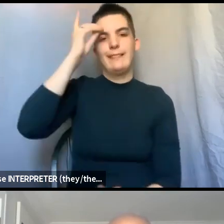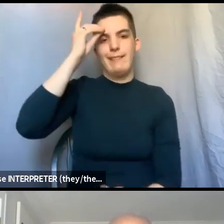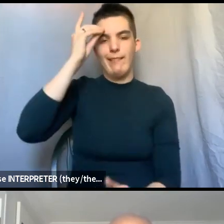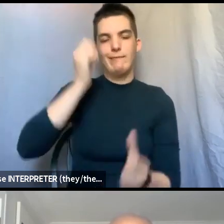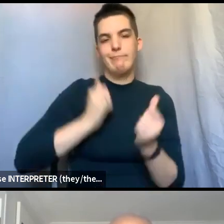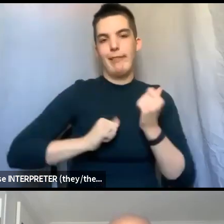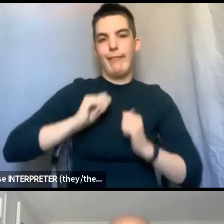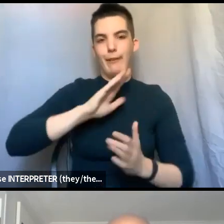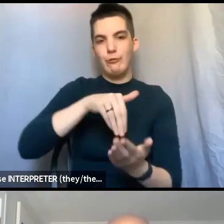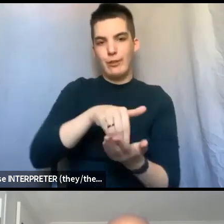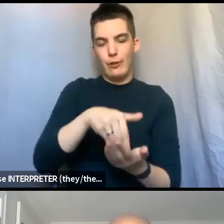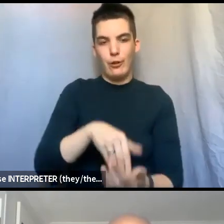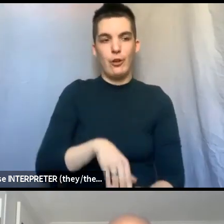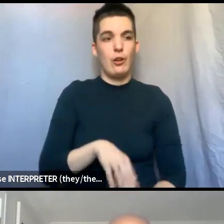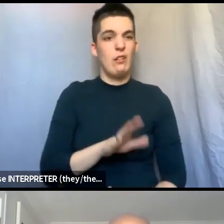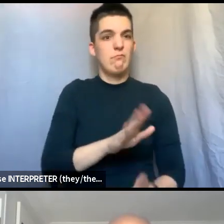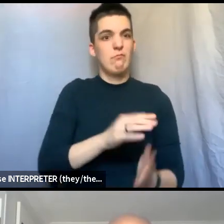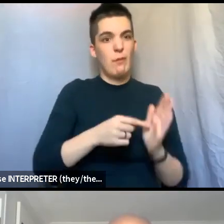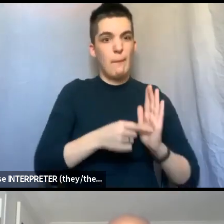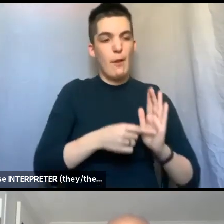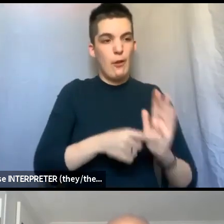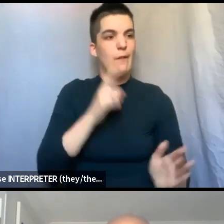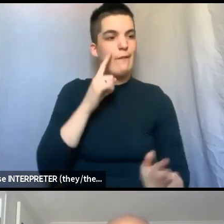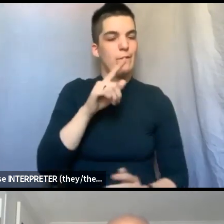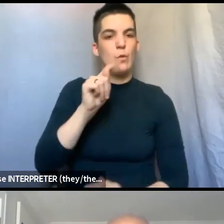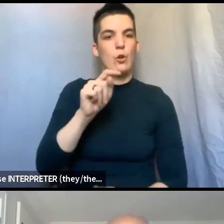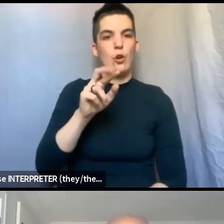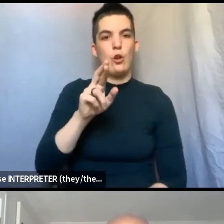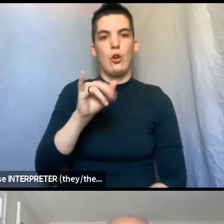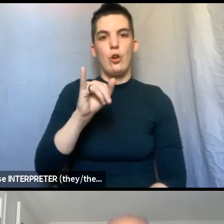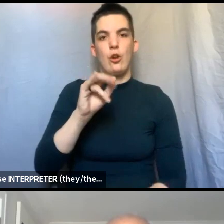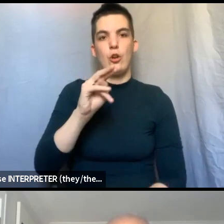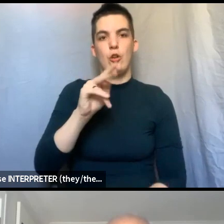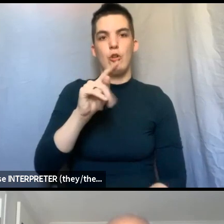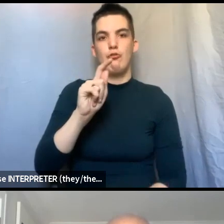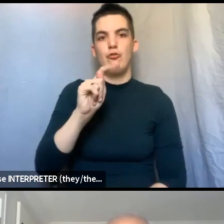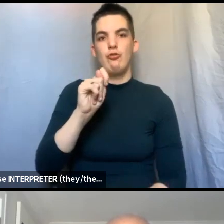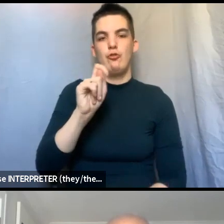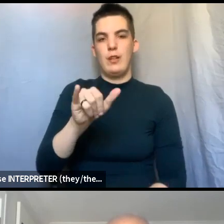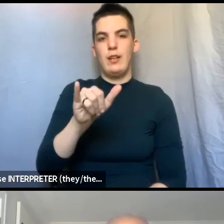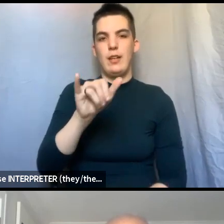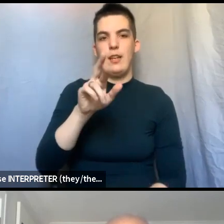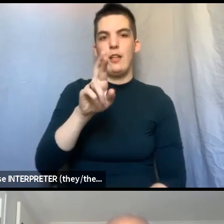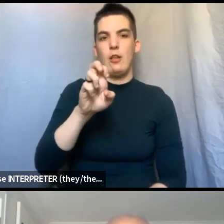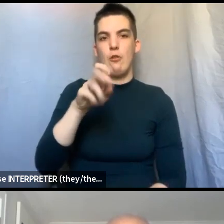Adrian's model for Trinity Rep, the way that he made the theater